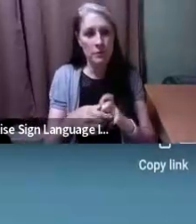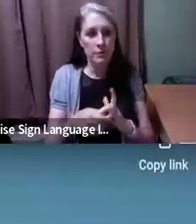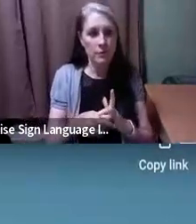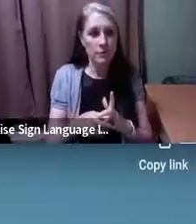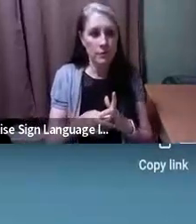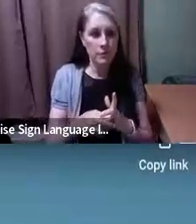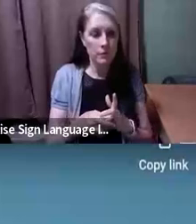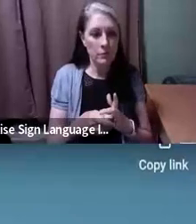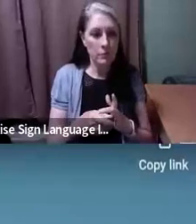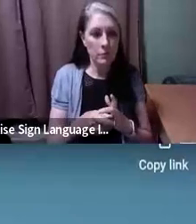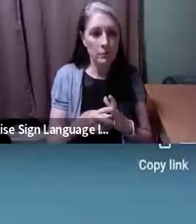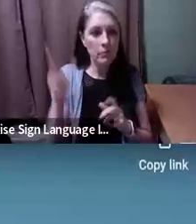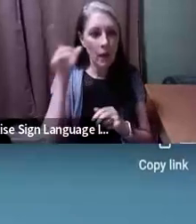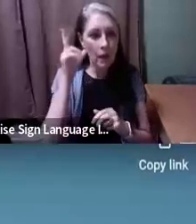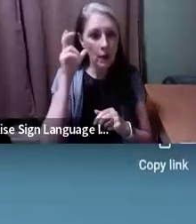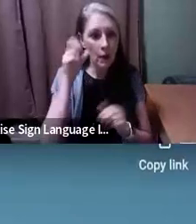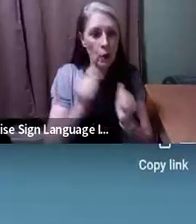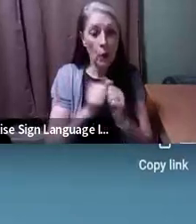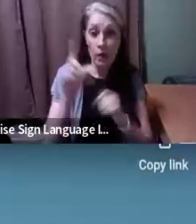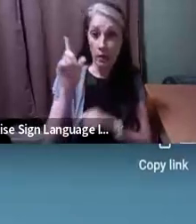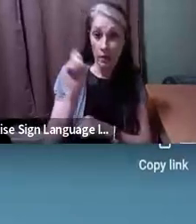Yeah, and I totally hear you in terms of the question.